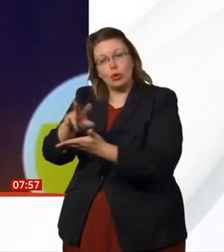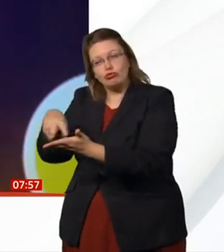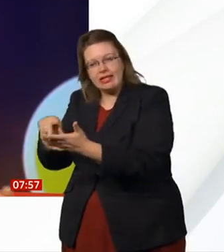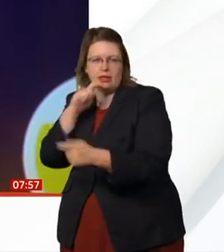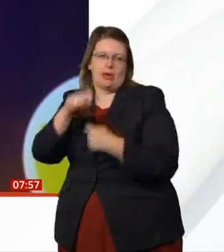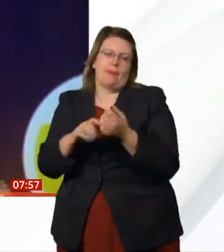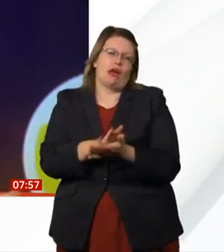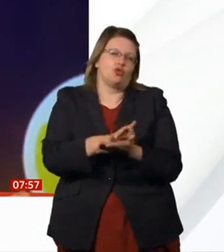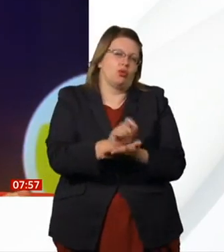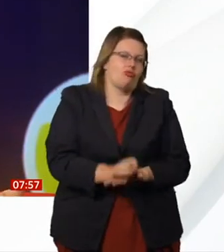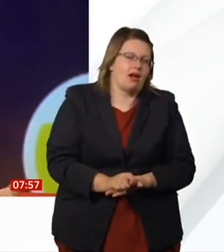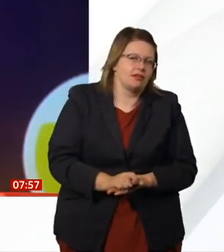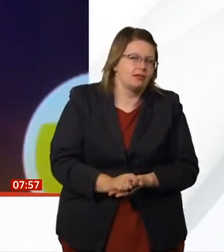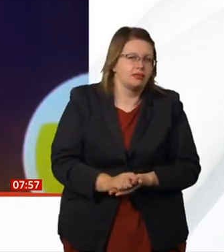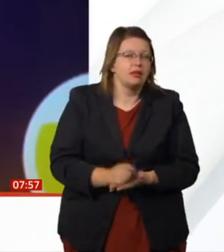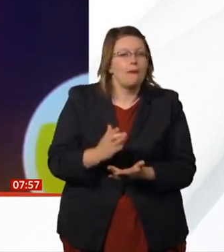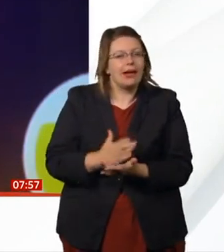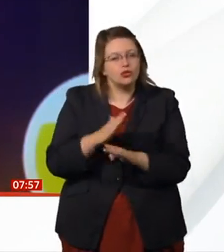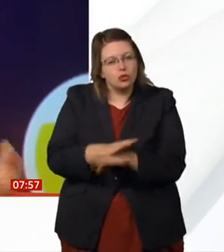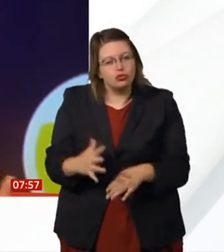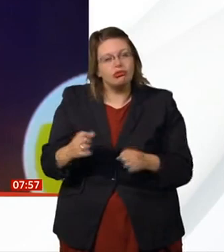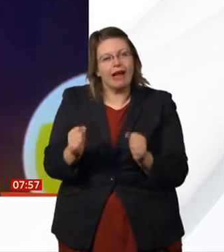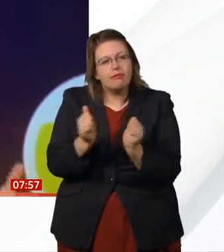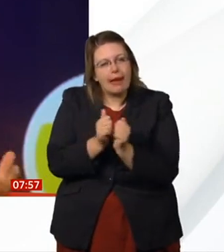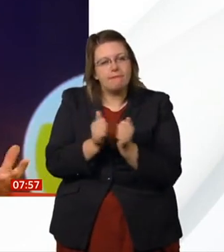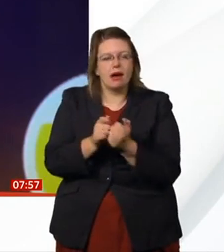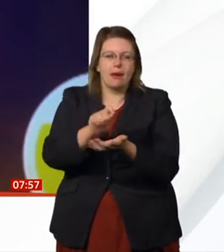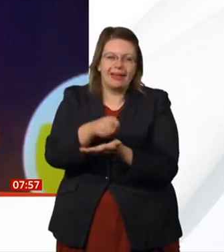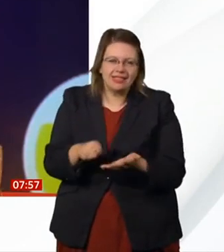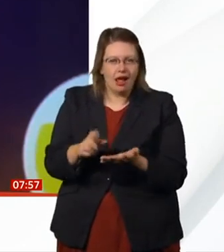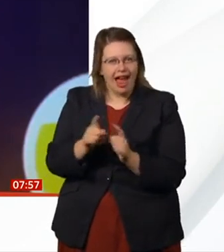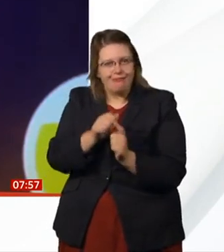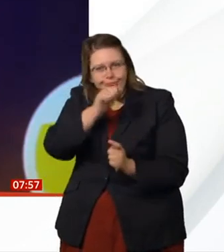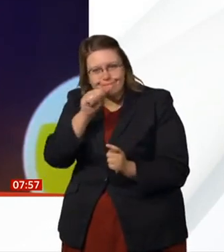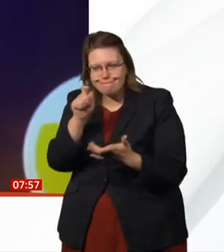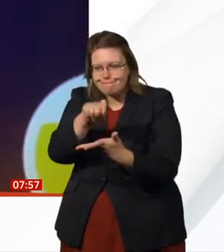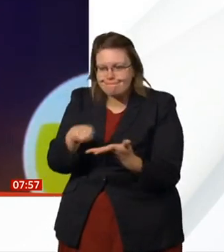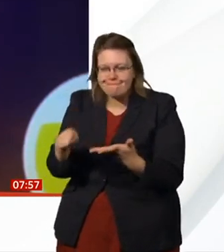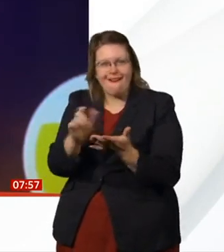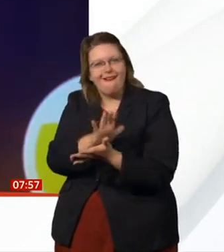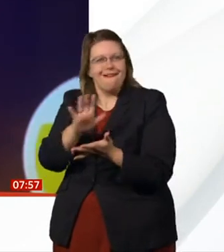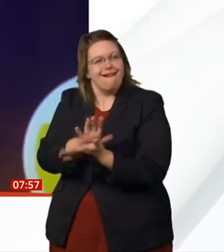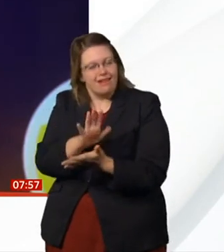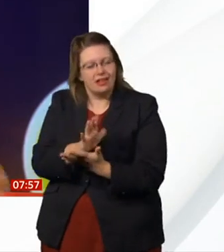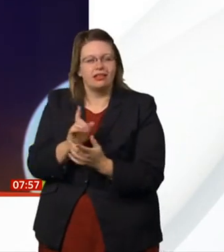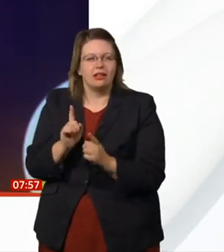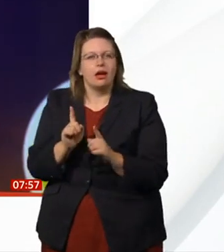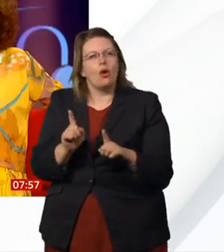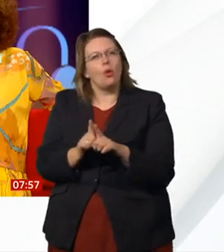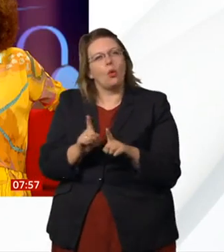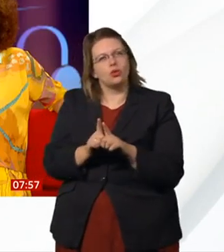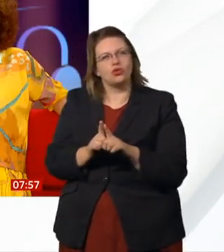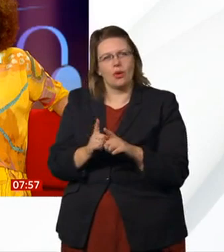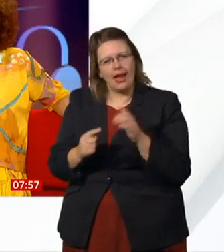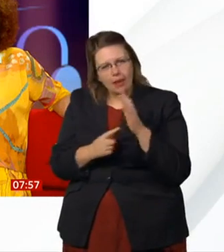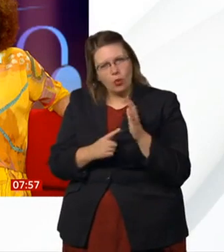got the bits and pieces for writing, stationery pens that are fun and, if you can, great. But also publication